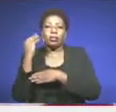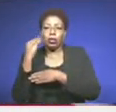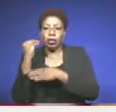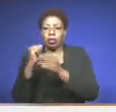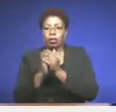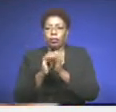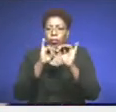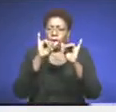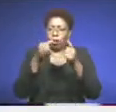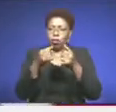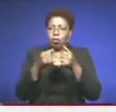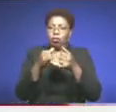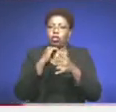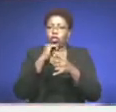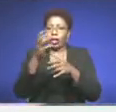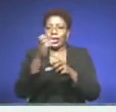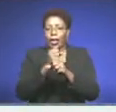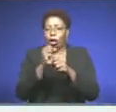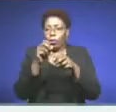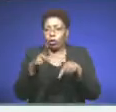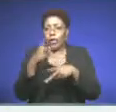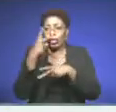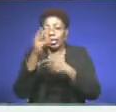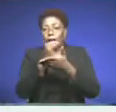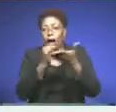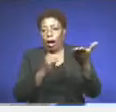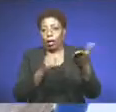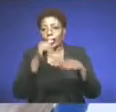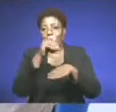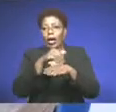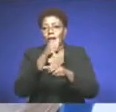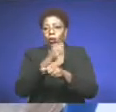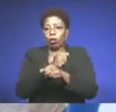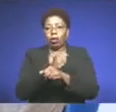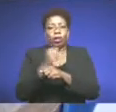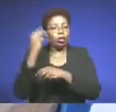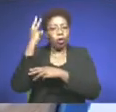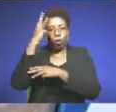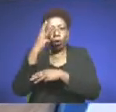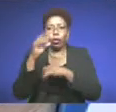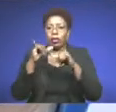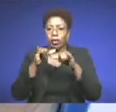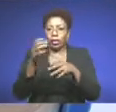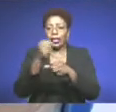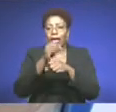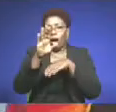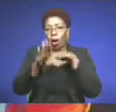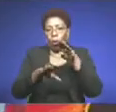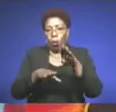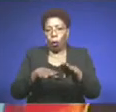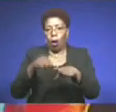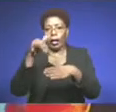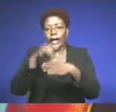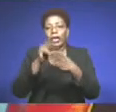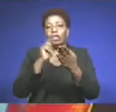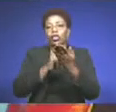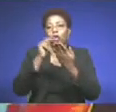And just in case you did not get a chance to see the artist at work, don't worry, you can still take a walk in